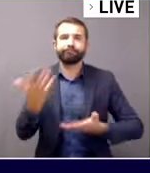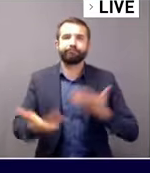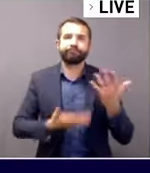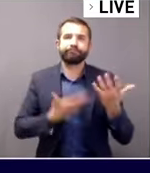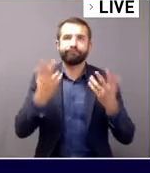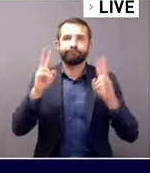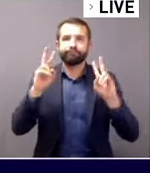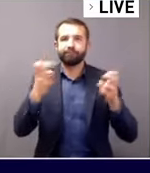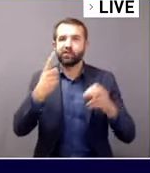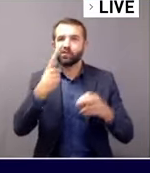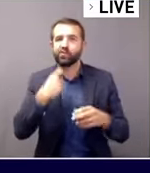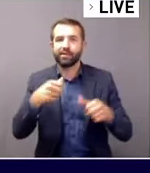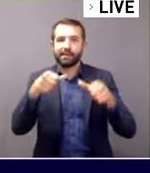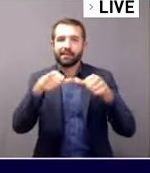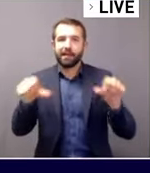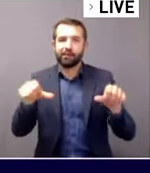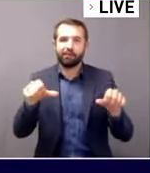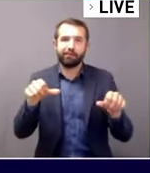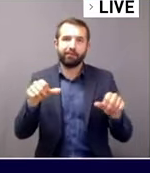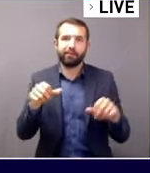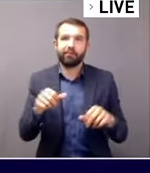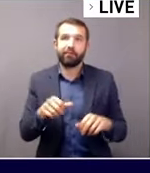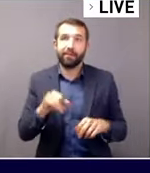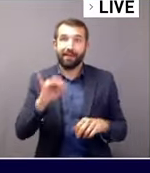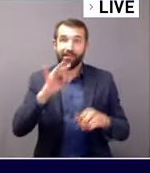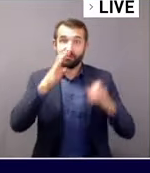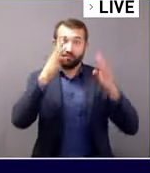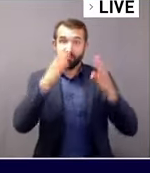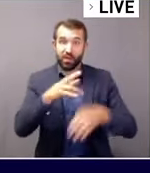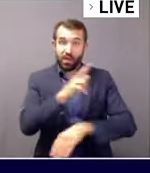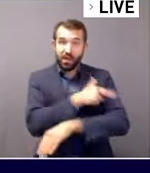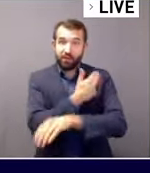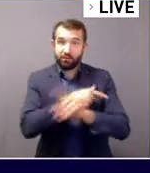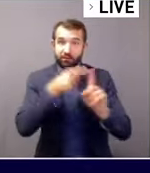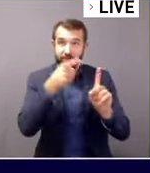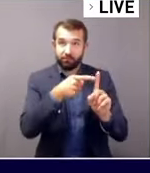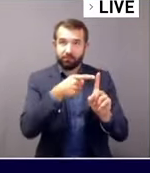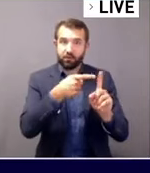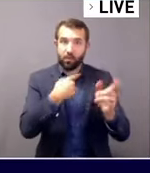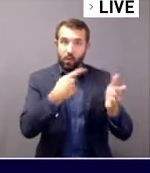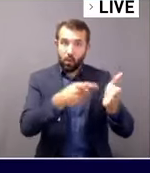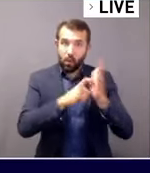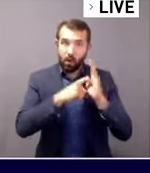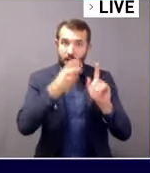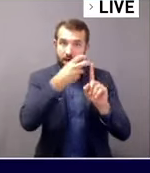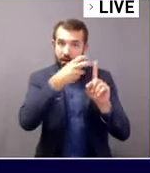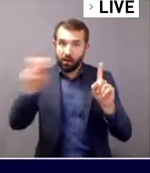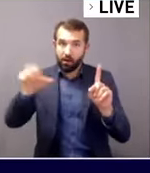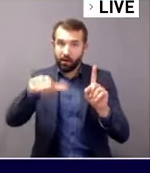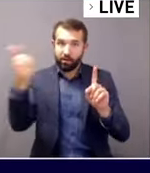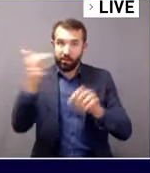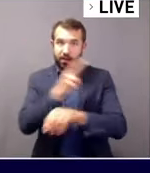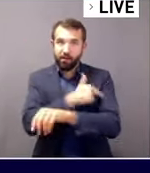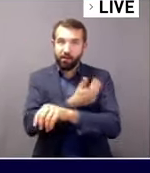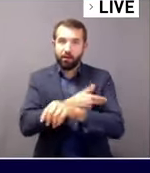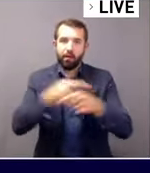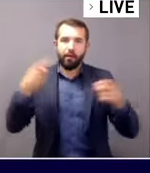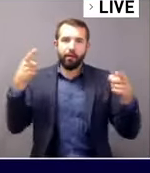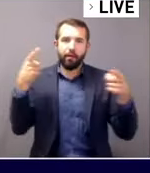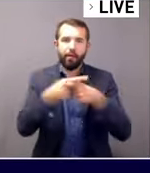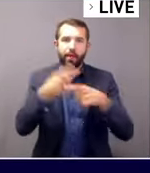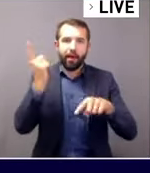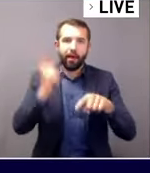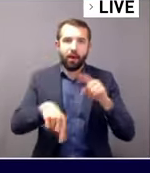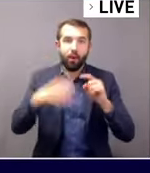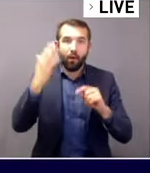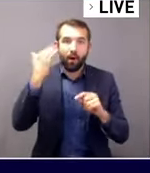hospitals from being transferred. And I'm wondering, you know, thankfully we're not, that's not the case here. We are not